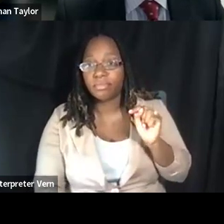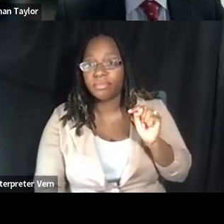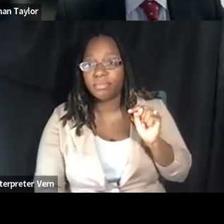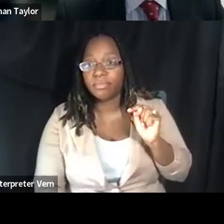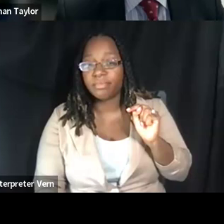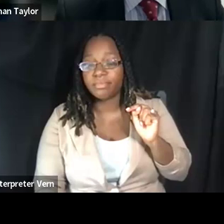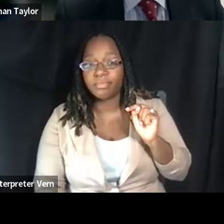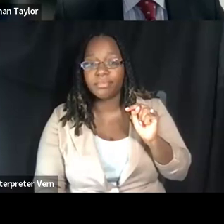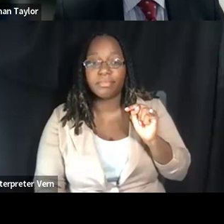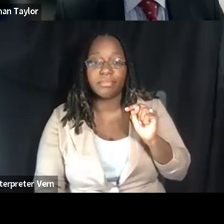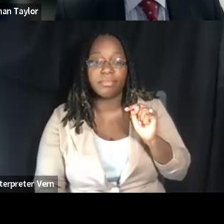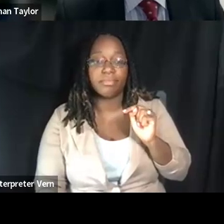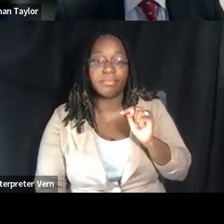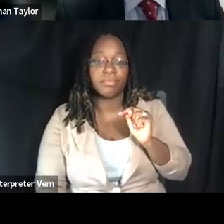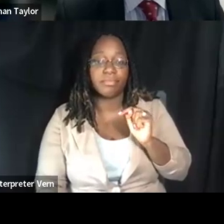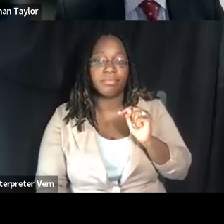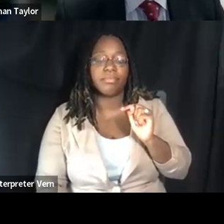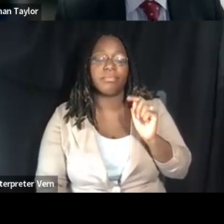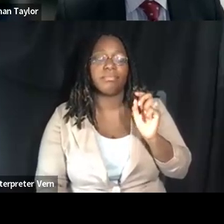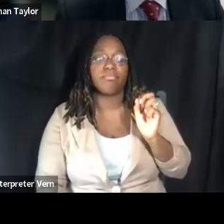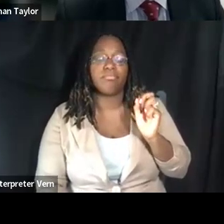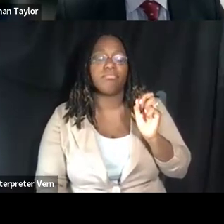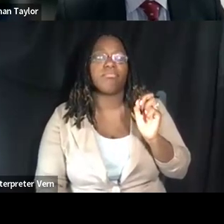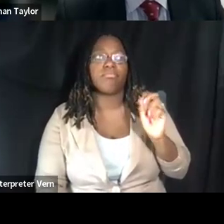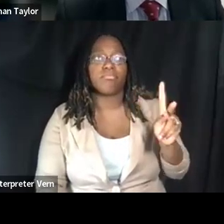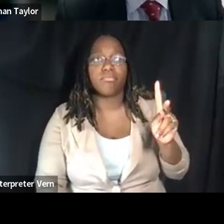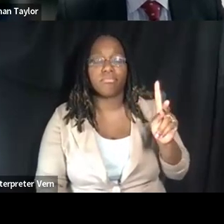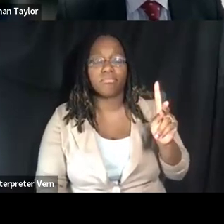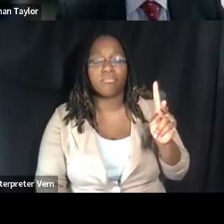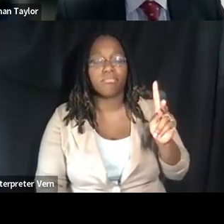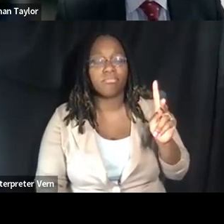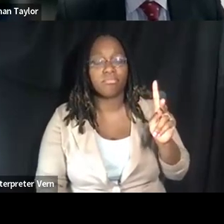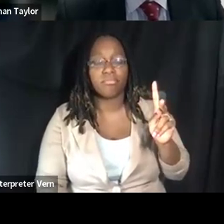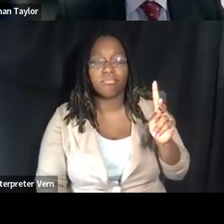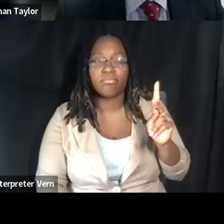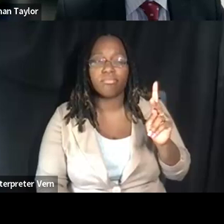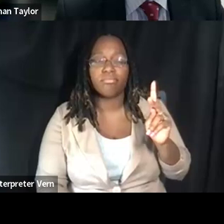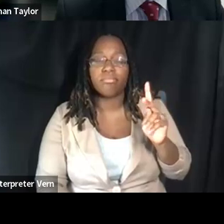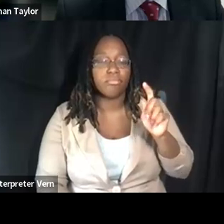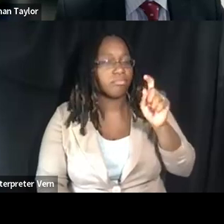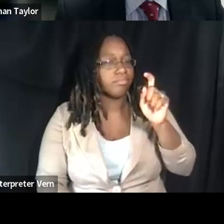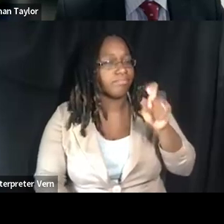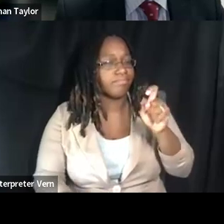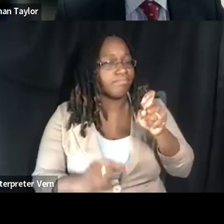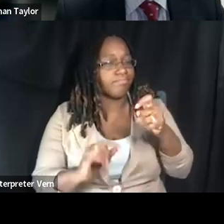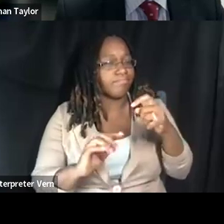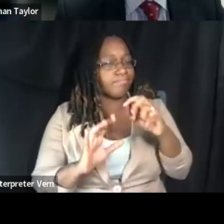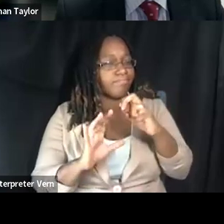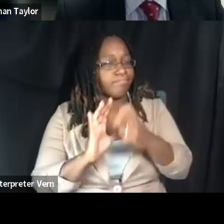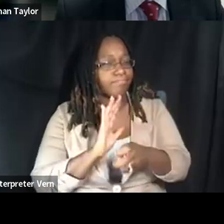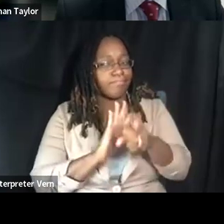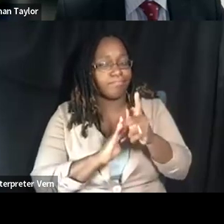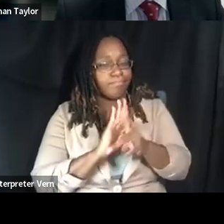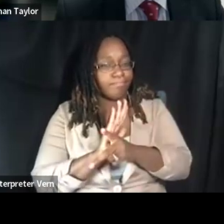Oh, so that's from I'm going to get into the policy weeds a little bit. So in